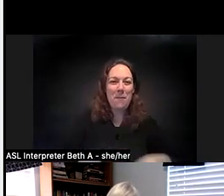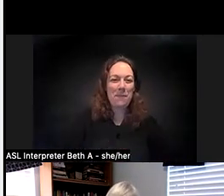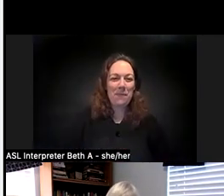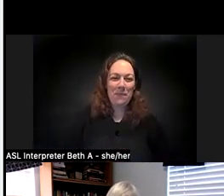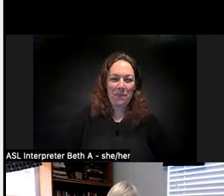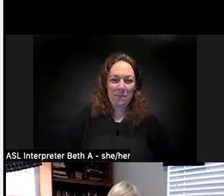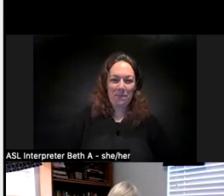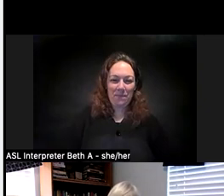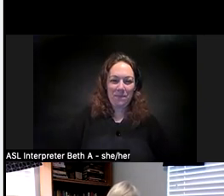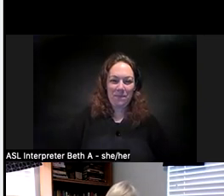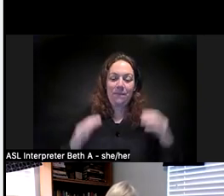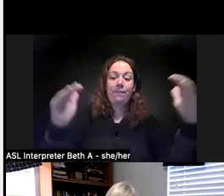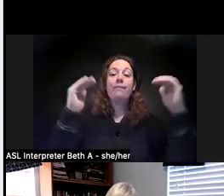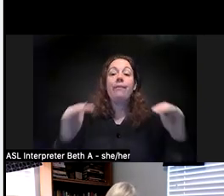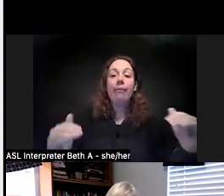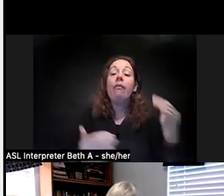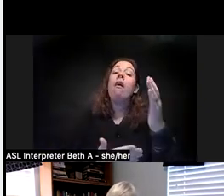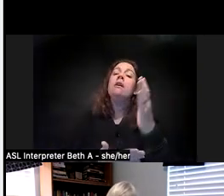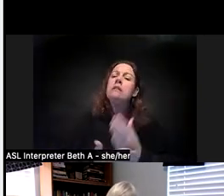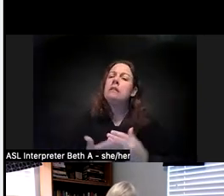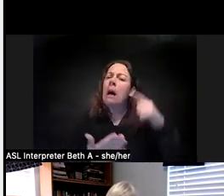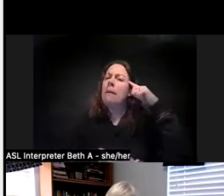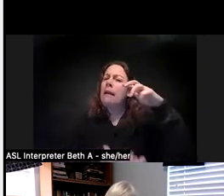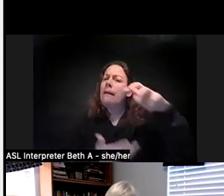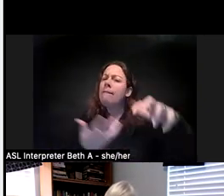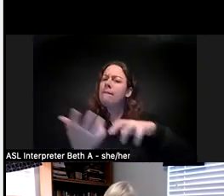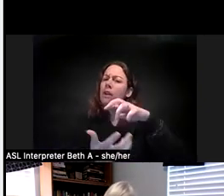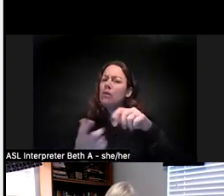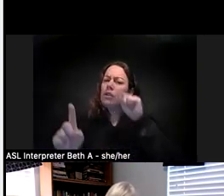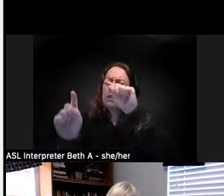There is some confusion in cultural organizations as